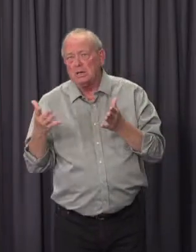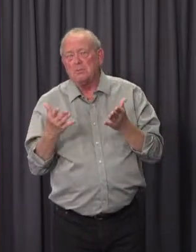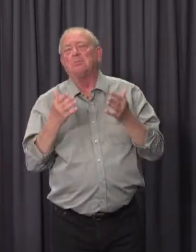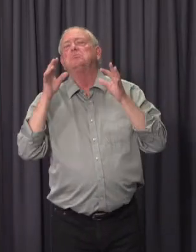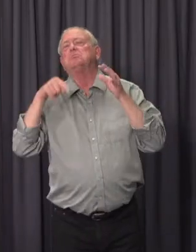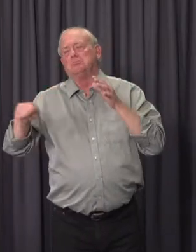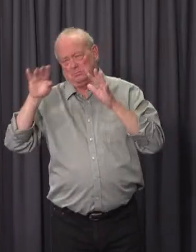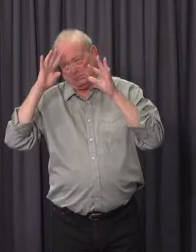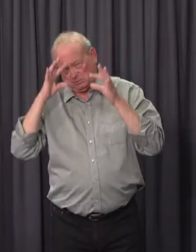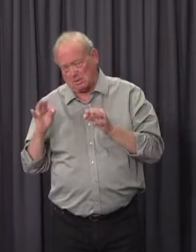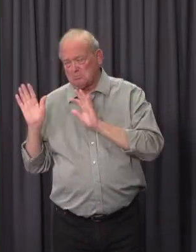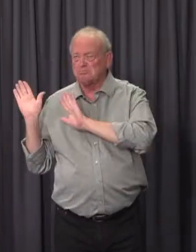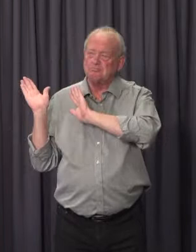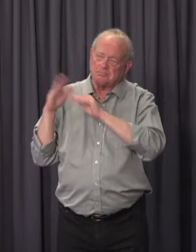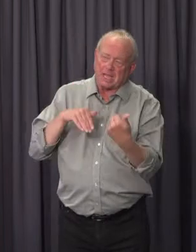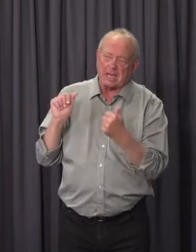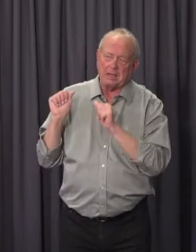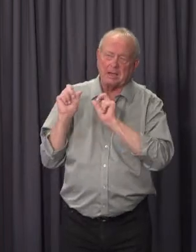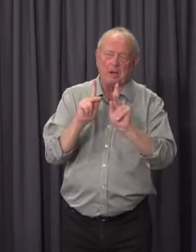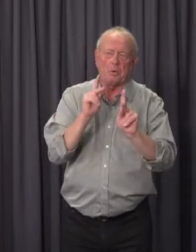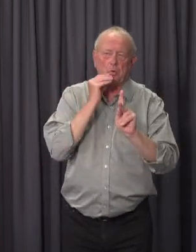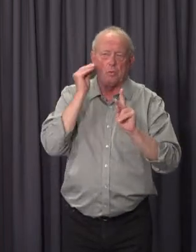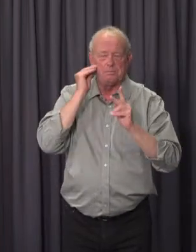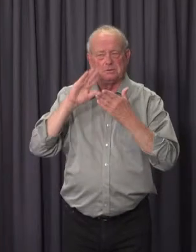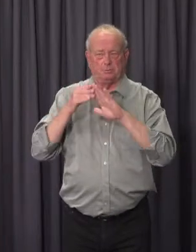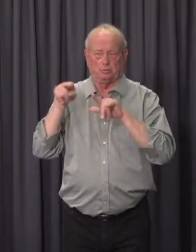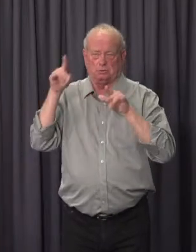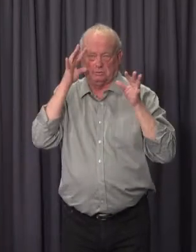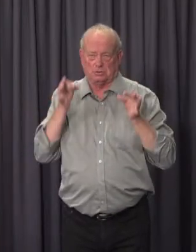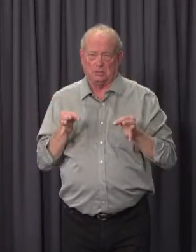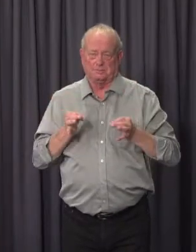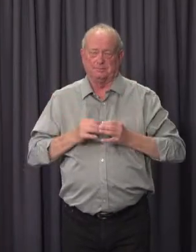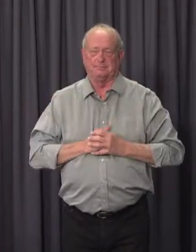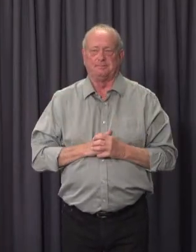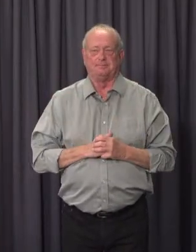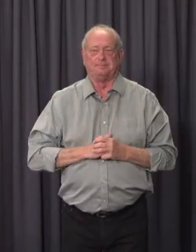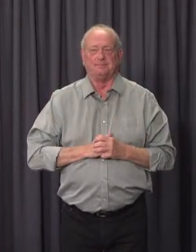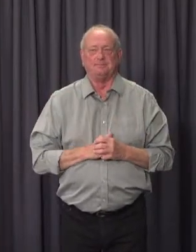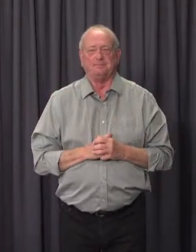make decisions on when to bring people home safely.